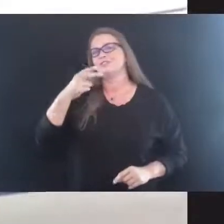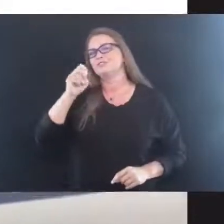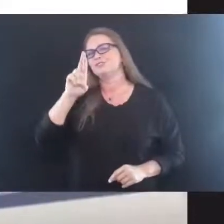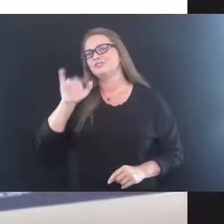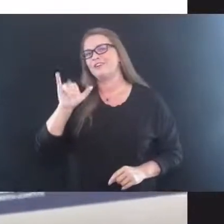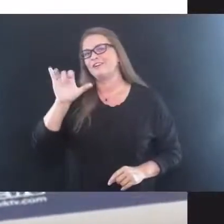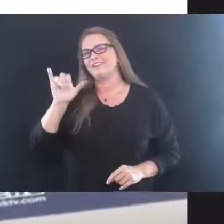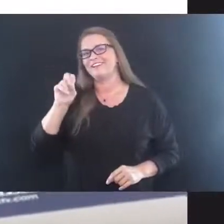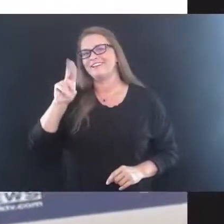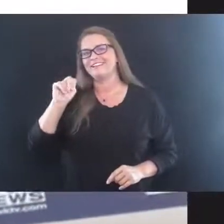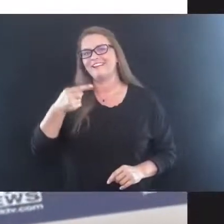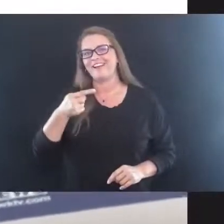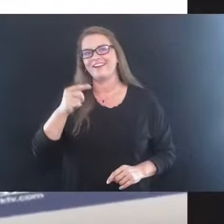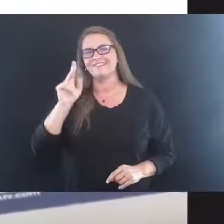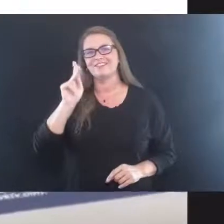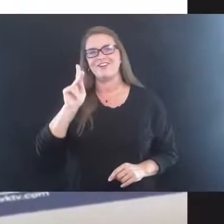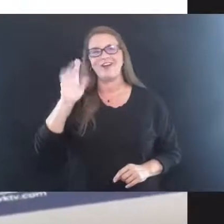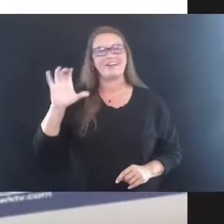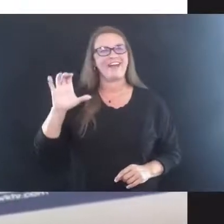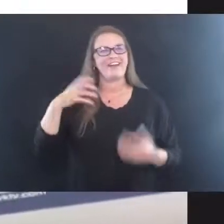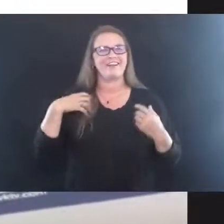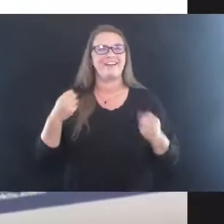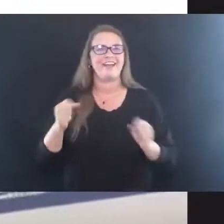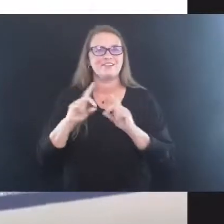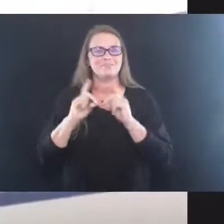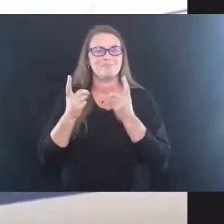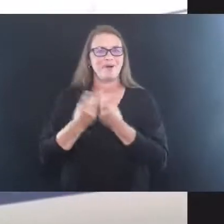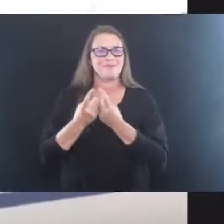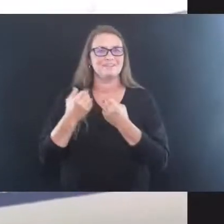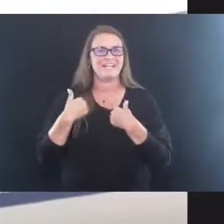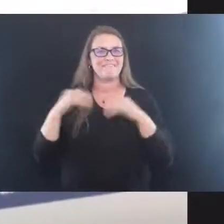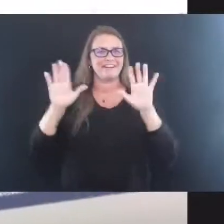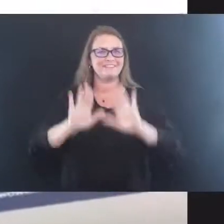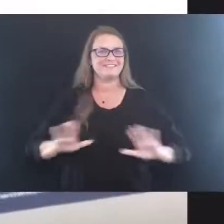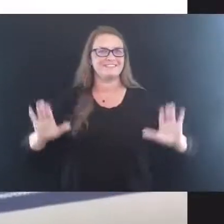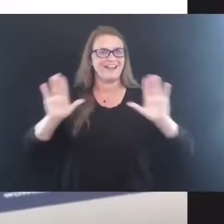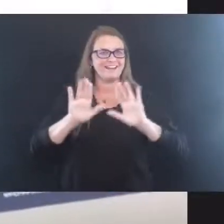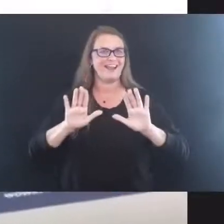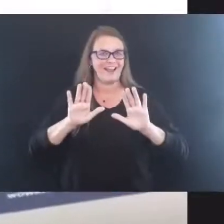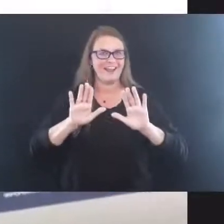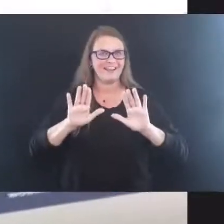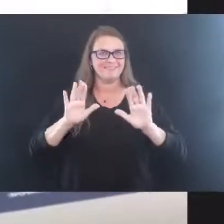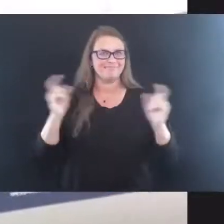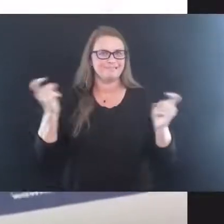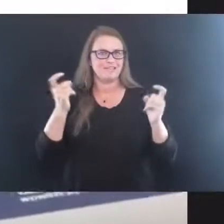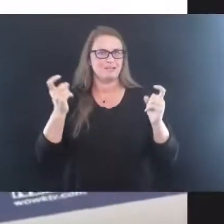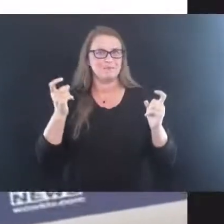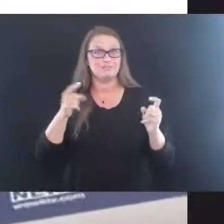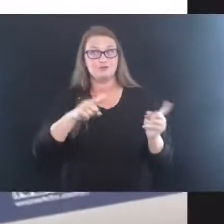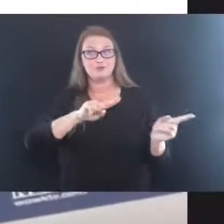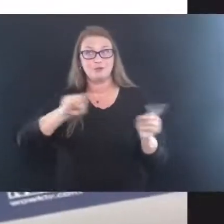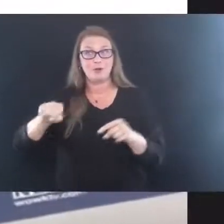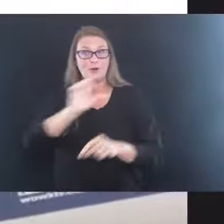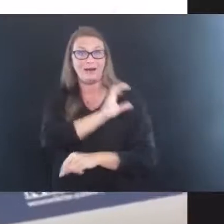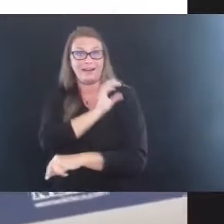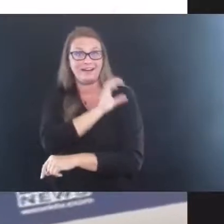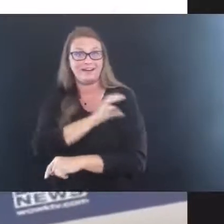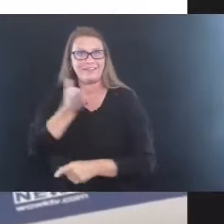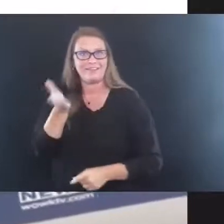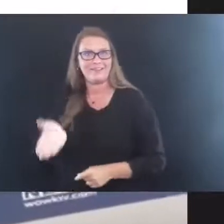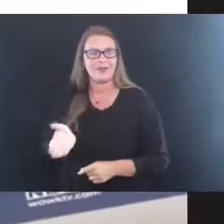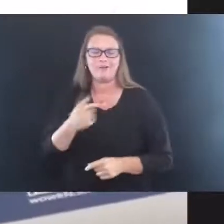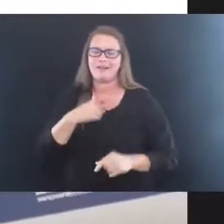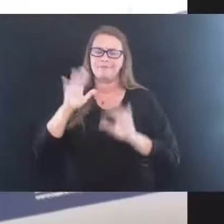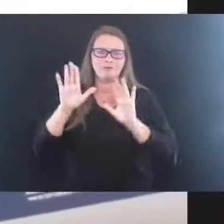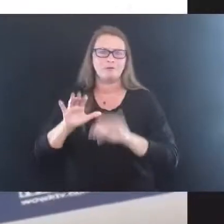Kanawha-Charleston Health Department is having a Sunday clinic this week from 1 to 5. So if you're in Charleston, you need testing or vaccination, go see them. They're doing